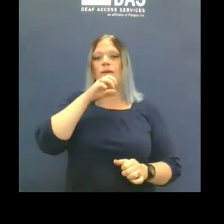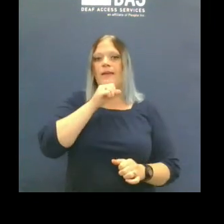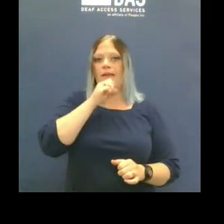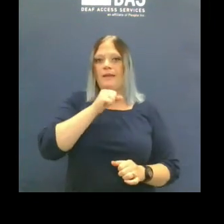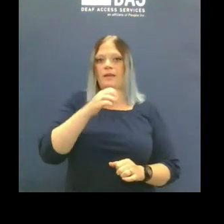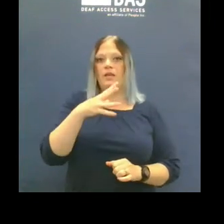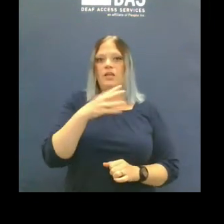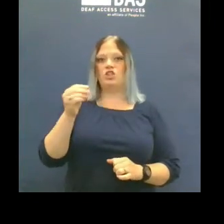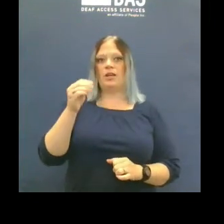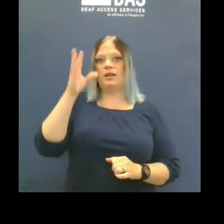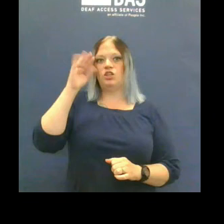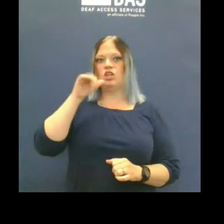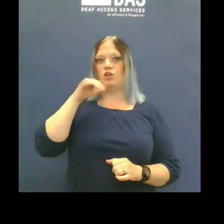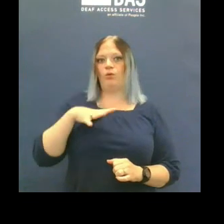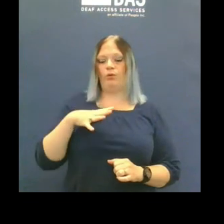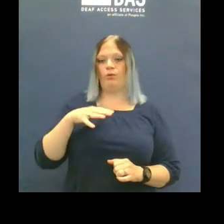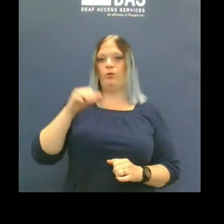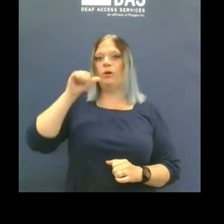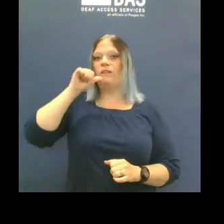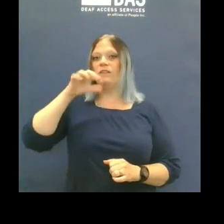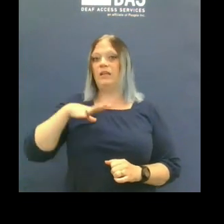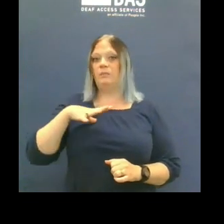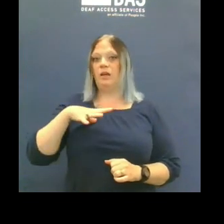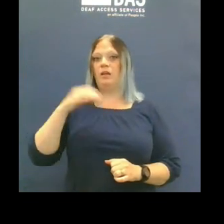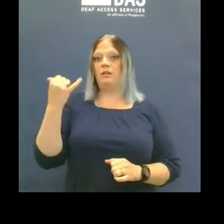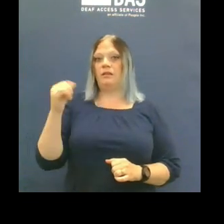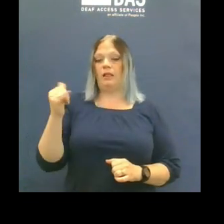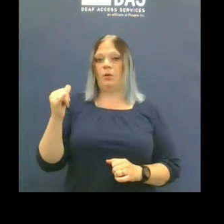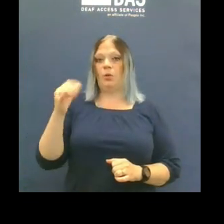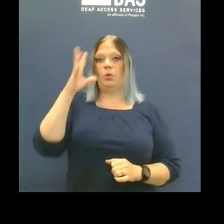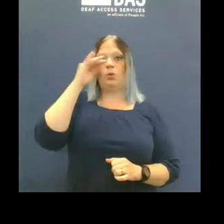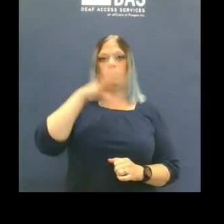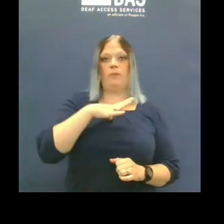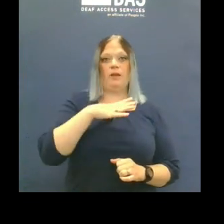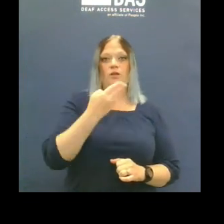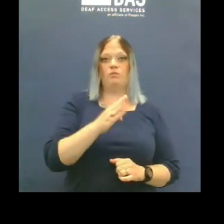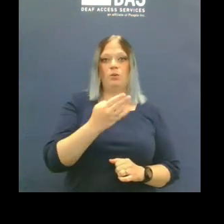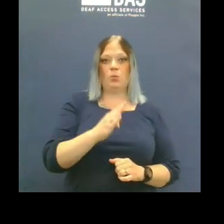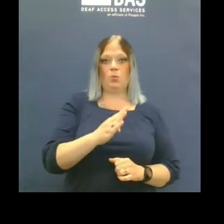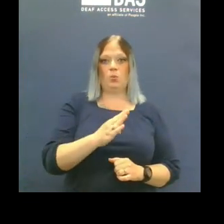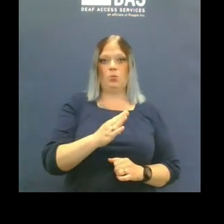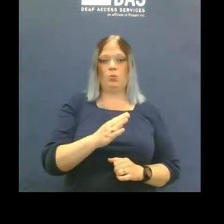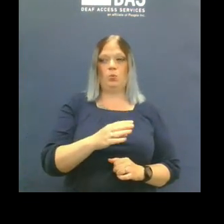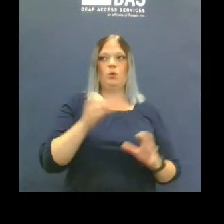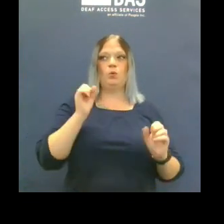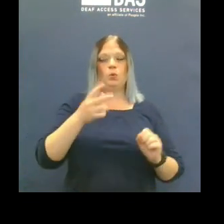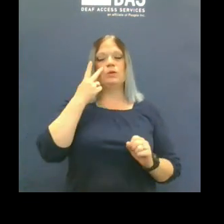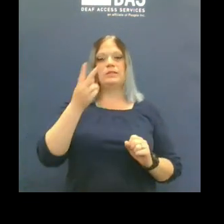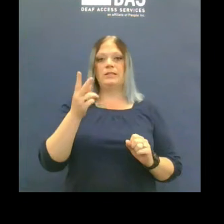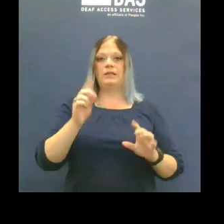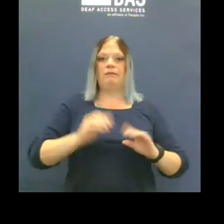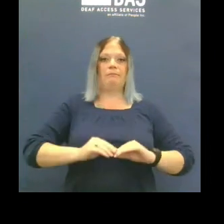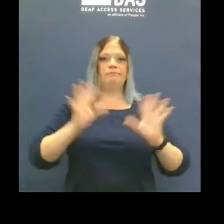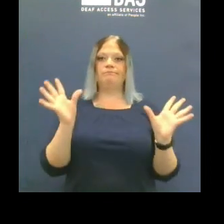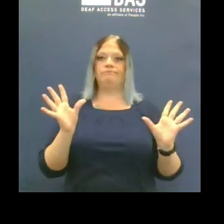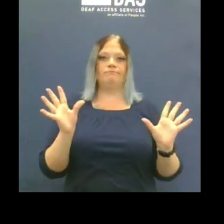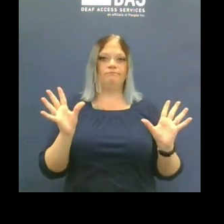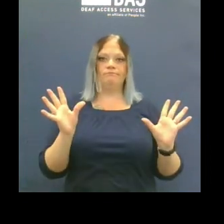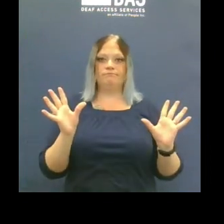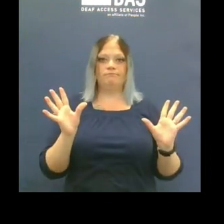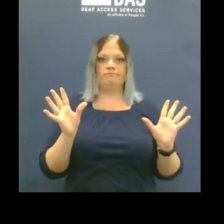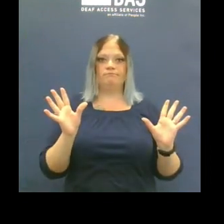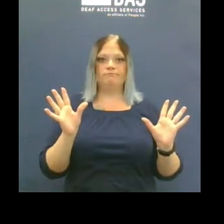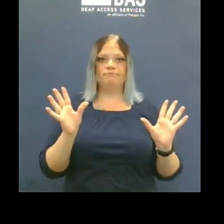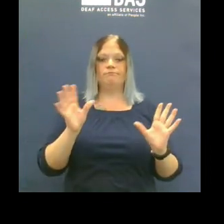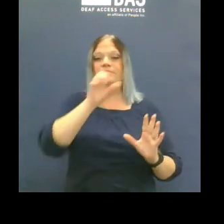and by gender, where females are in yellow and males are in blue. So you can see very obviously that